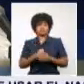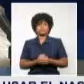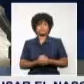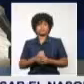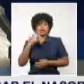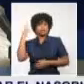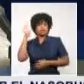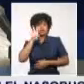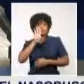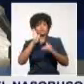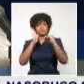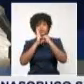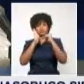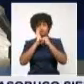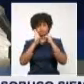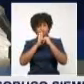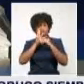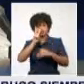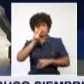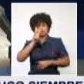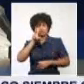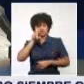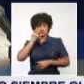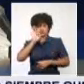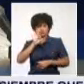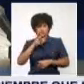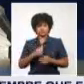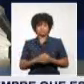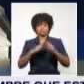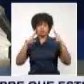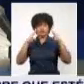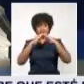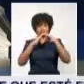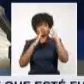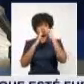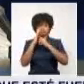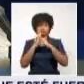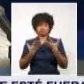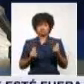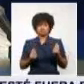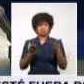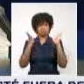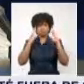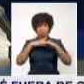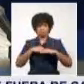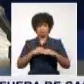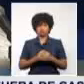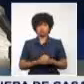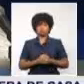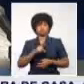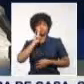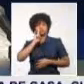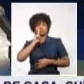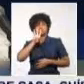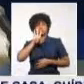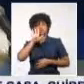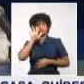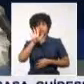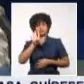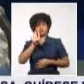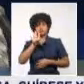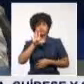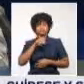all. In Cuba today, there is the same number of Cubans